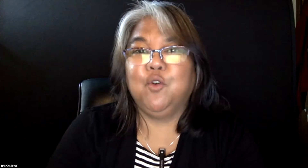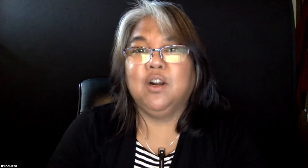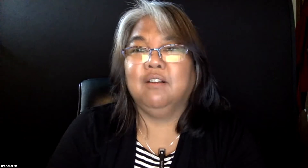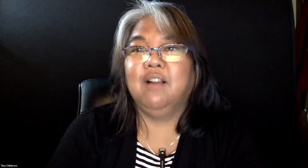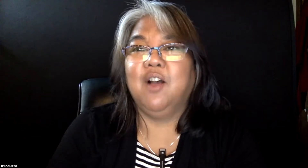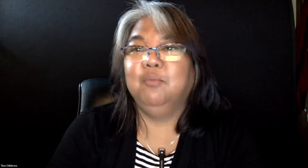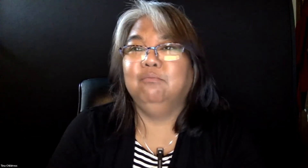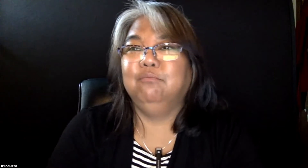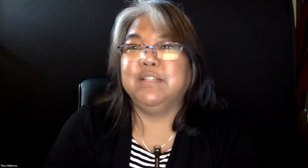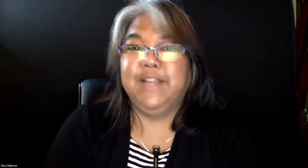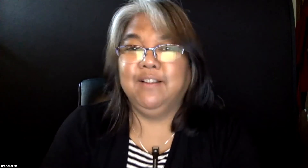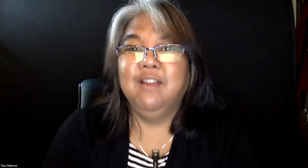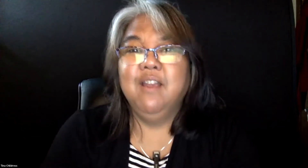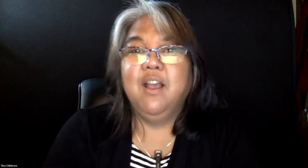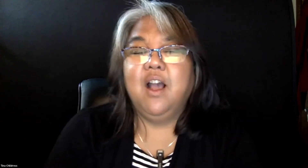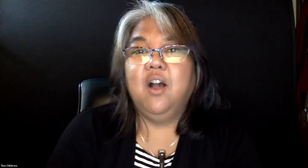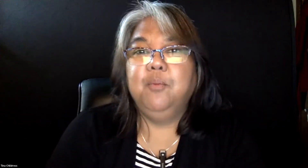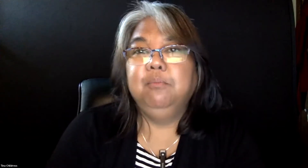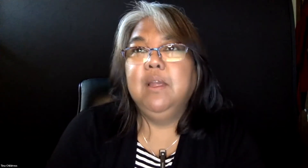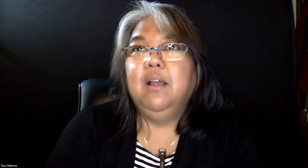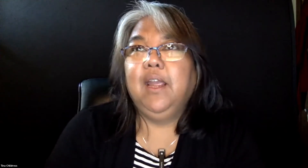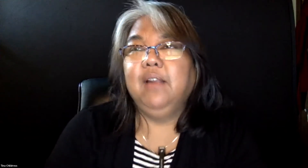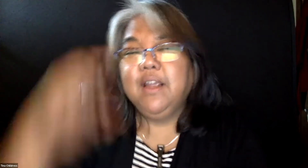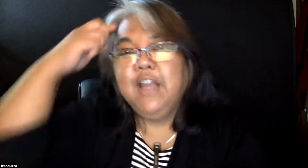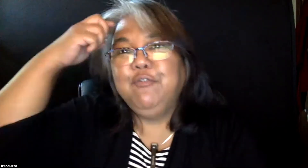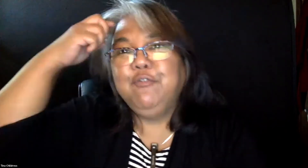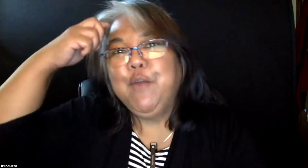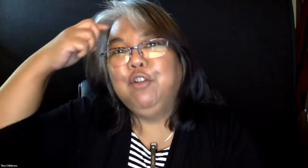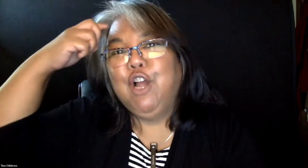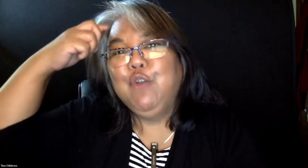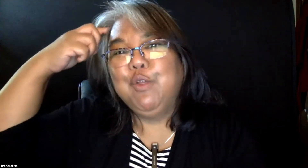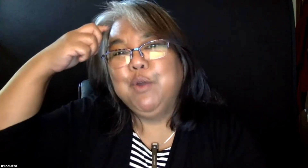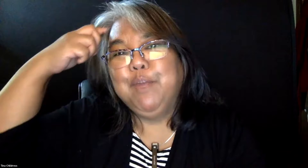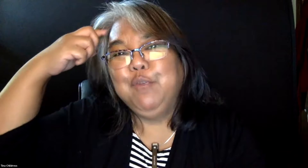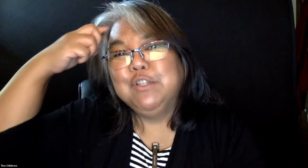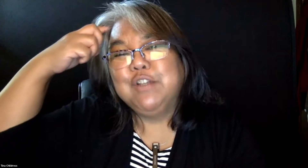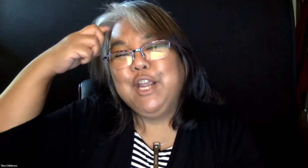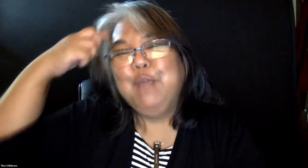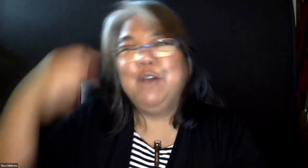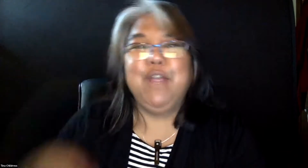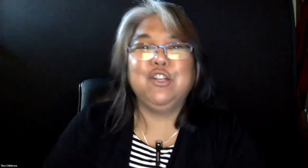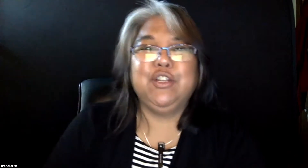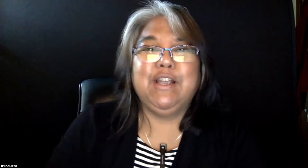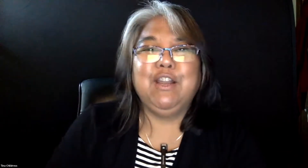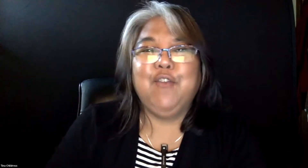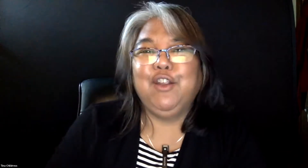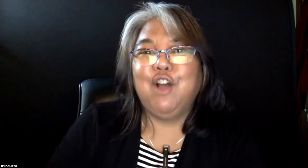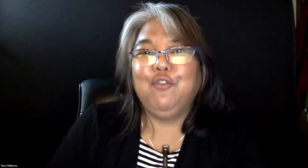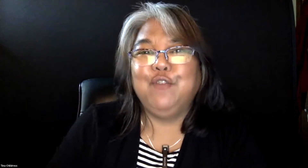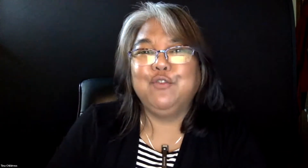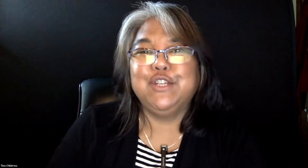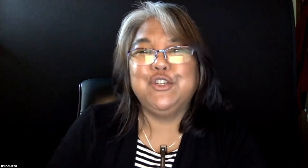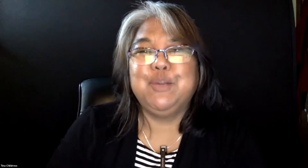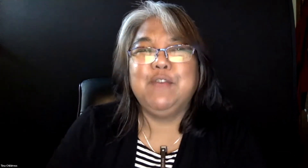interpreter for listening. And kind of going along with what Betty was talking about, we actually kind of had an